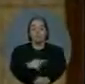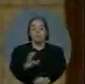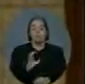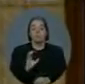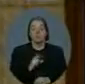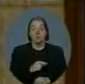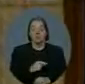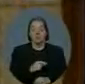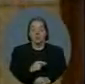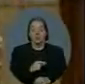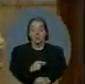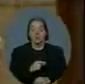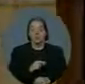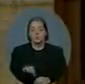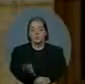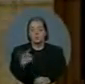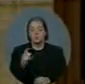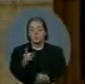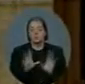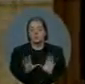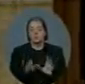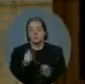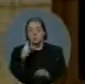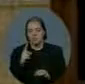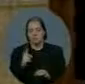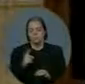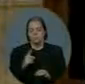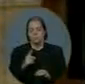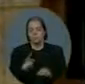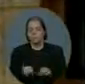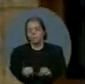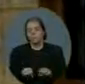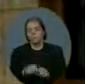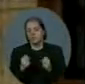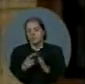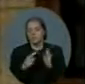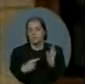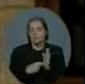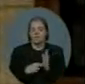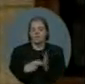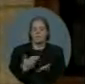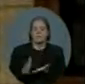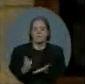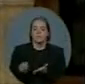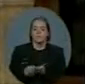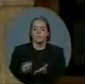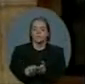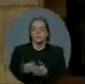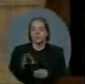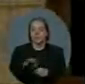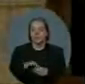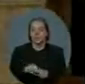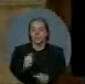to circumvent the election financing rules of Canada, and when they were caught, they tried to intimidate Elections Canada into backing down. They